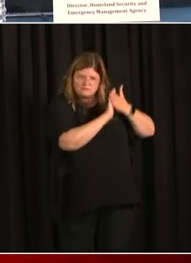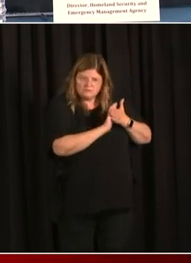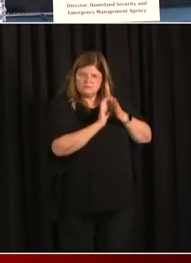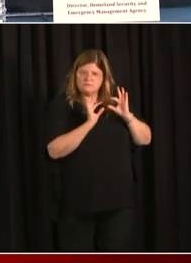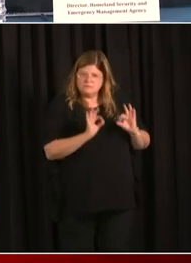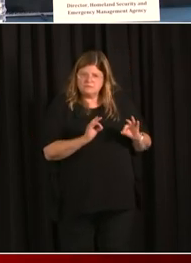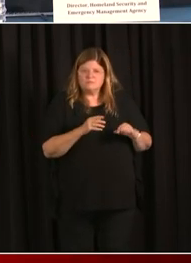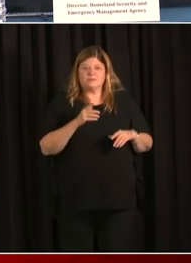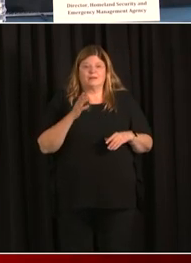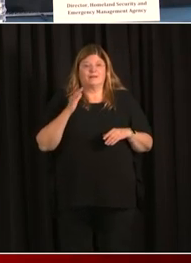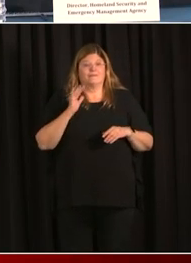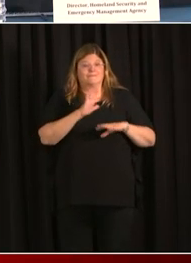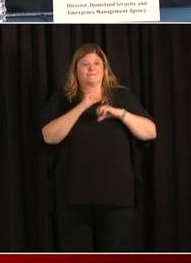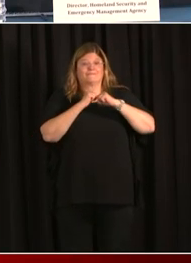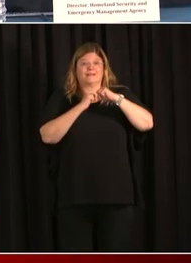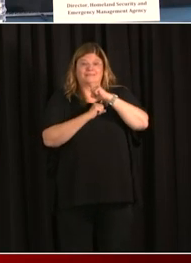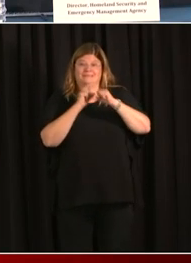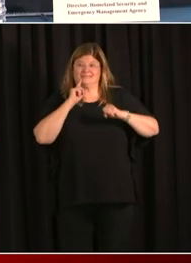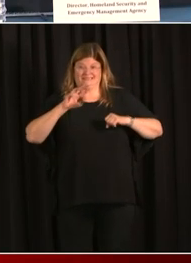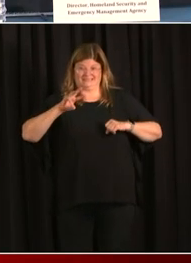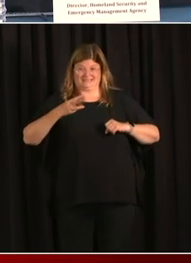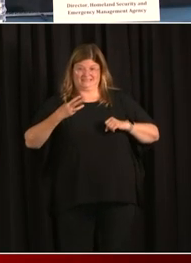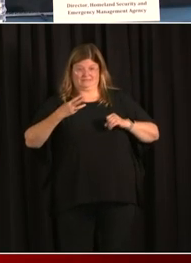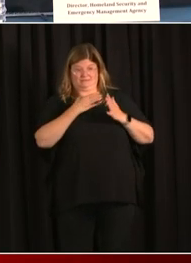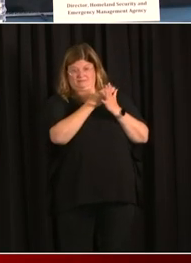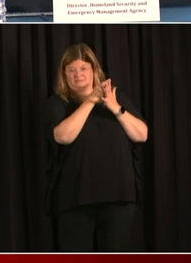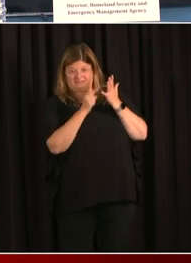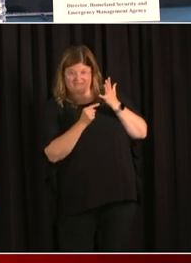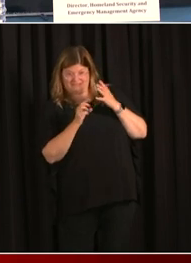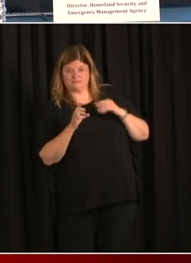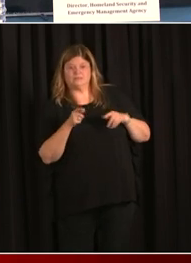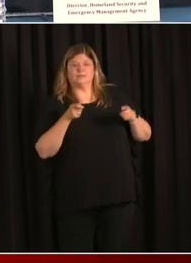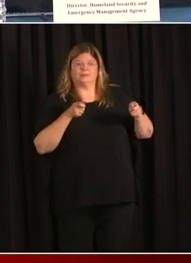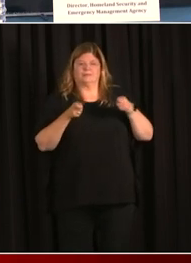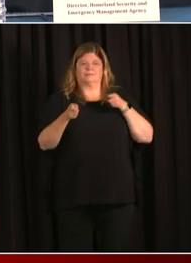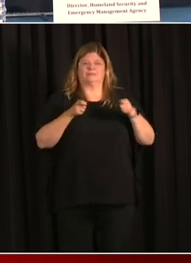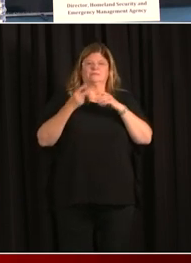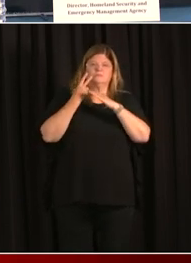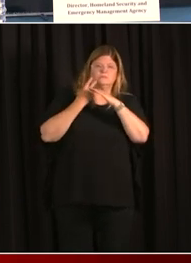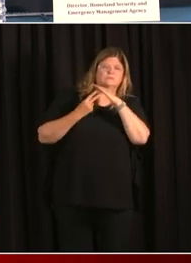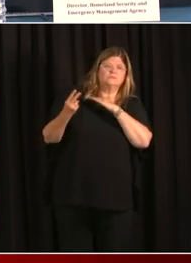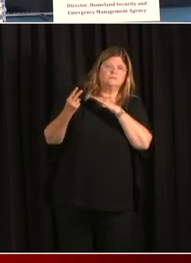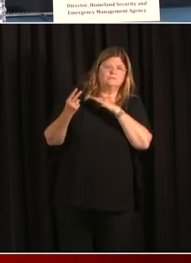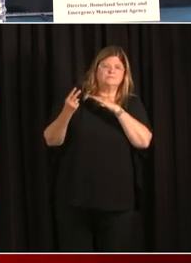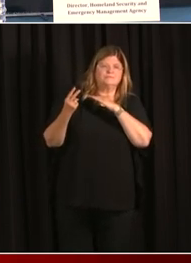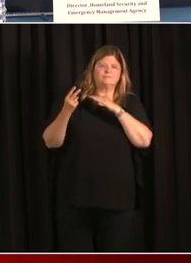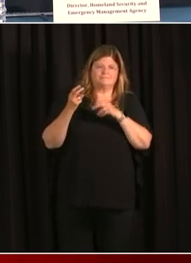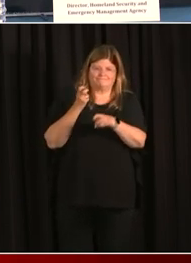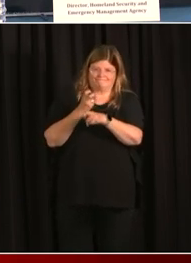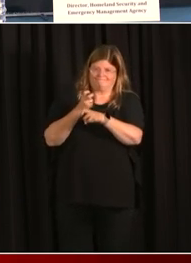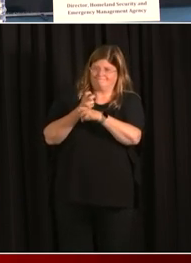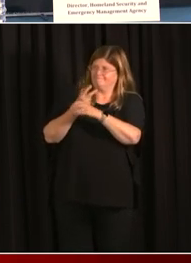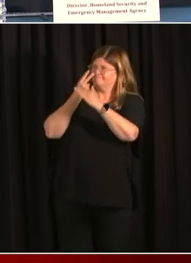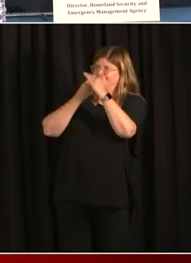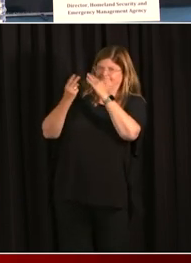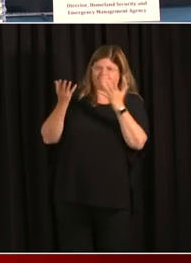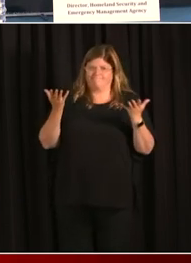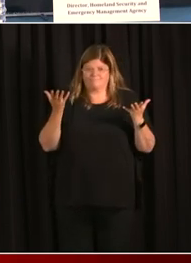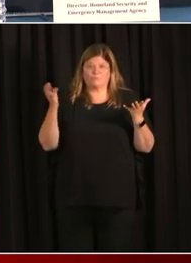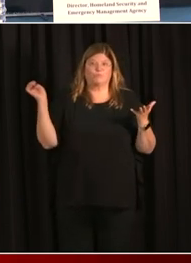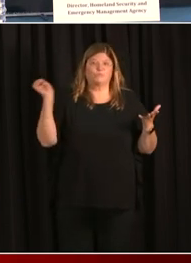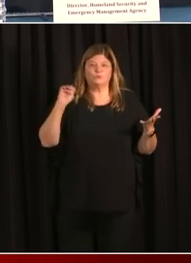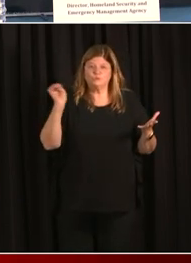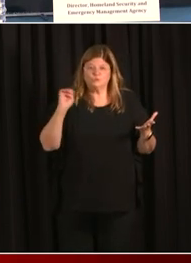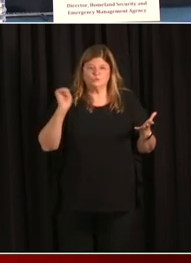our pillars of response, is managing the unexpected. And in any emergency, it's not going to be the only one that you